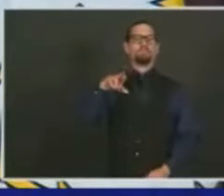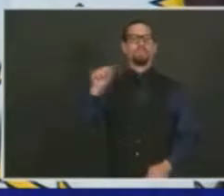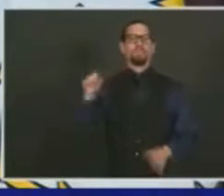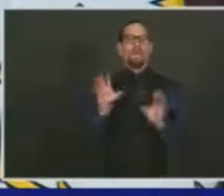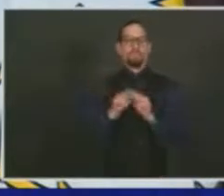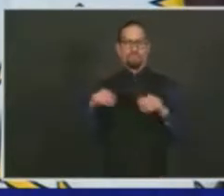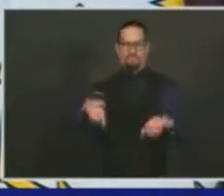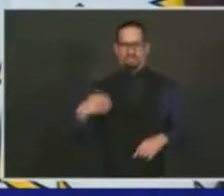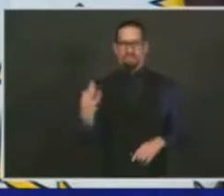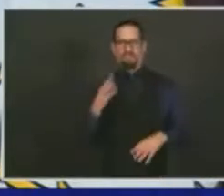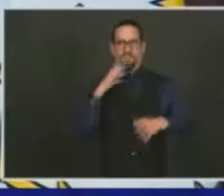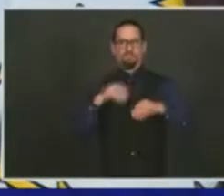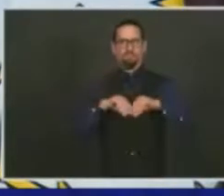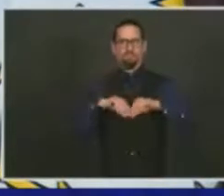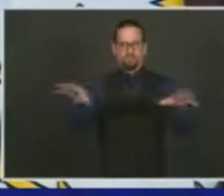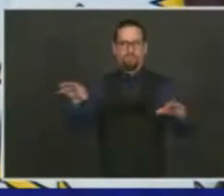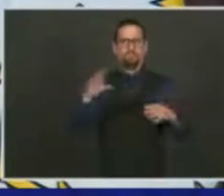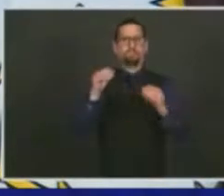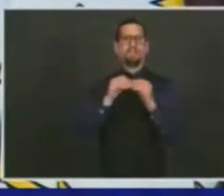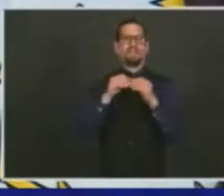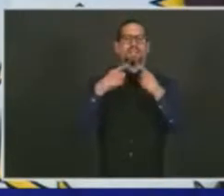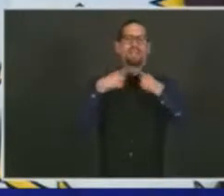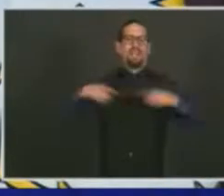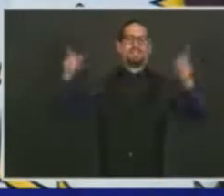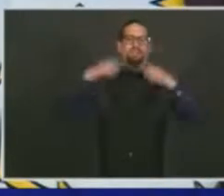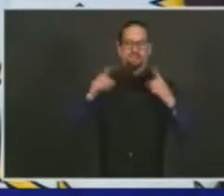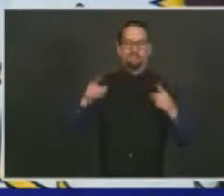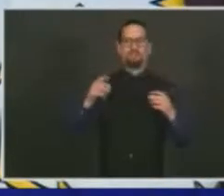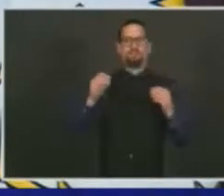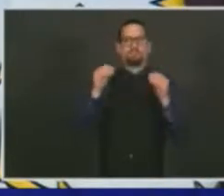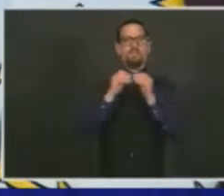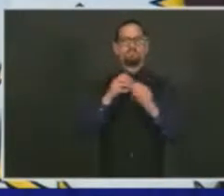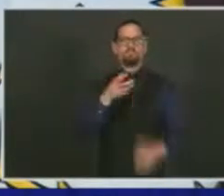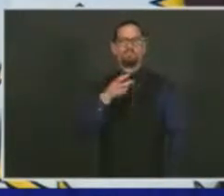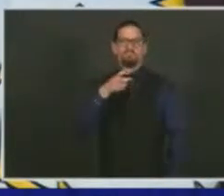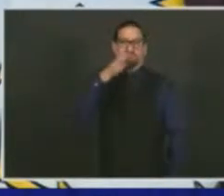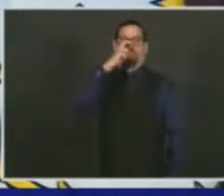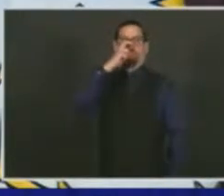some more announcements about restrictions. I